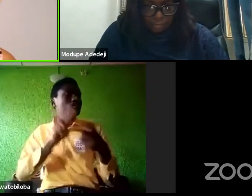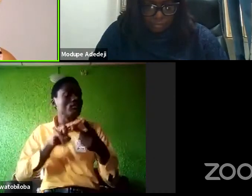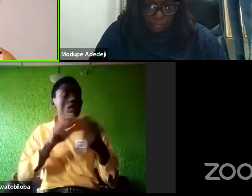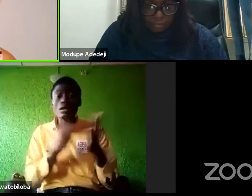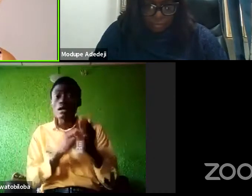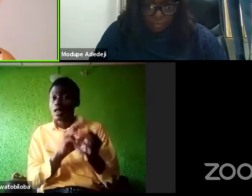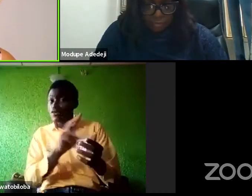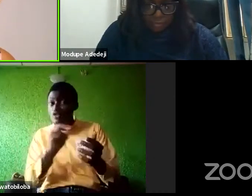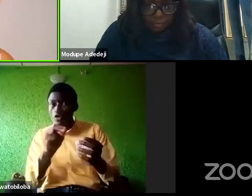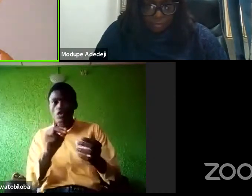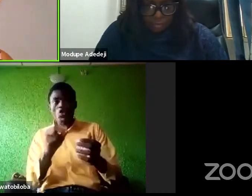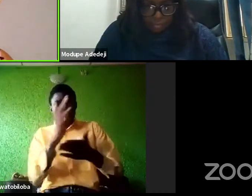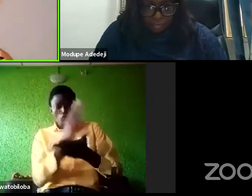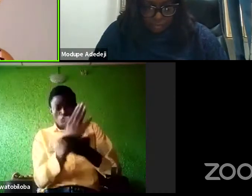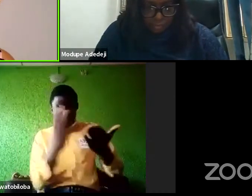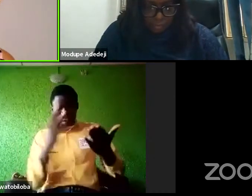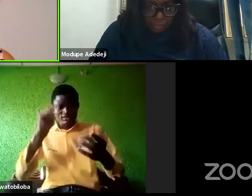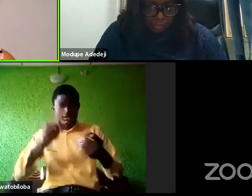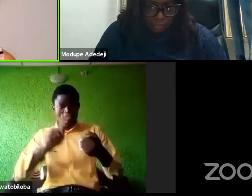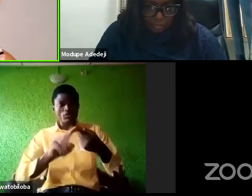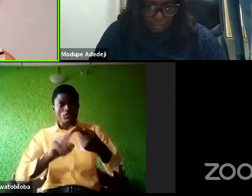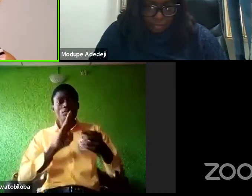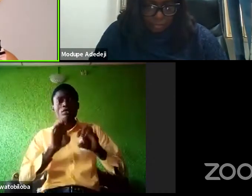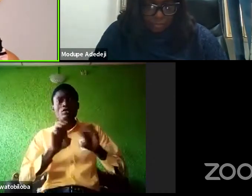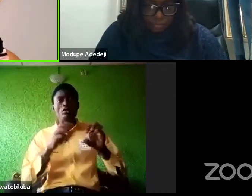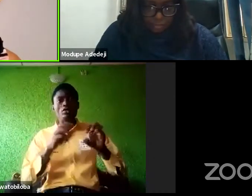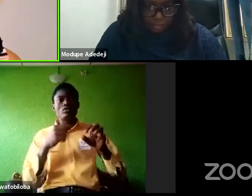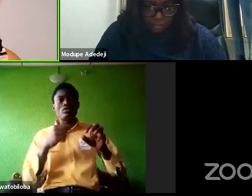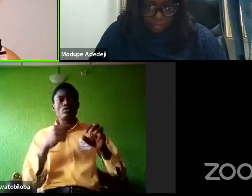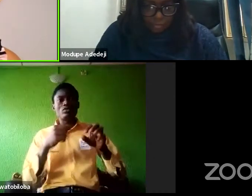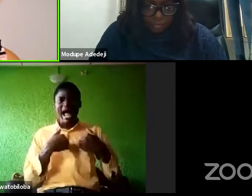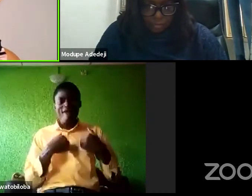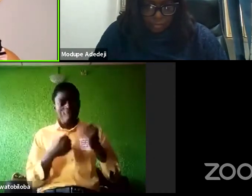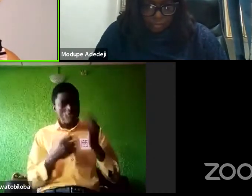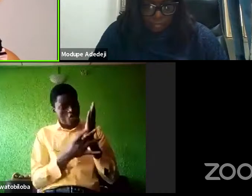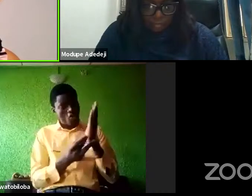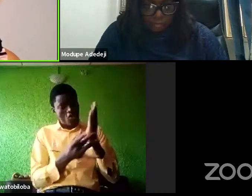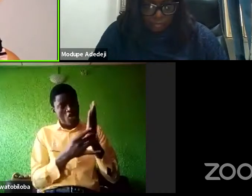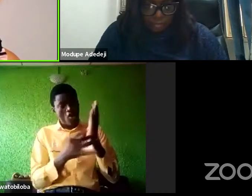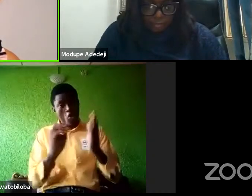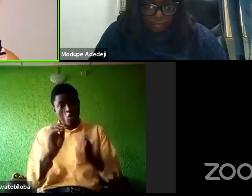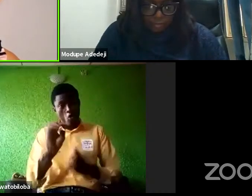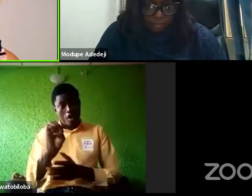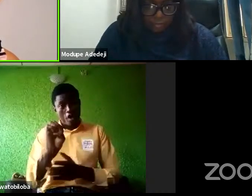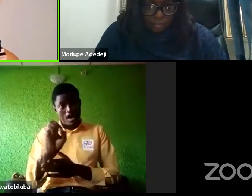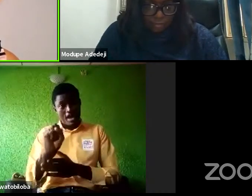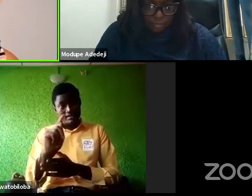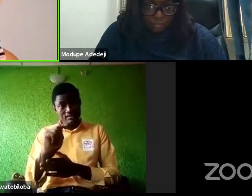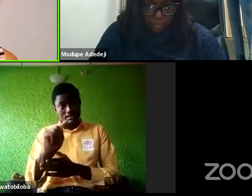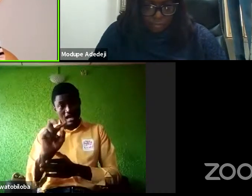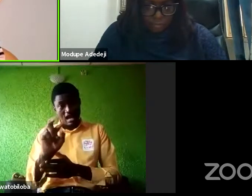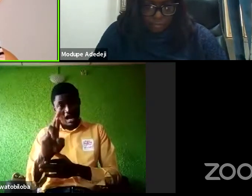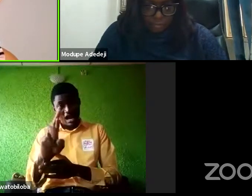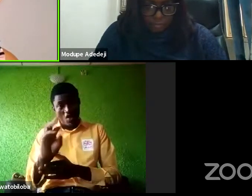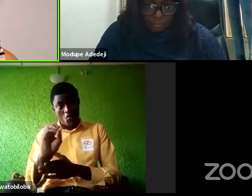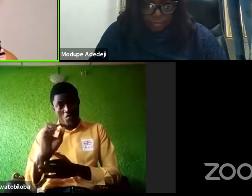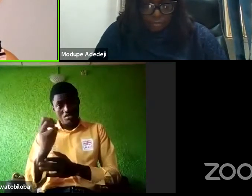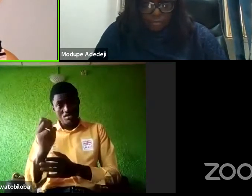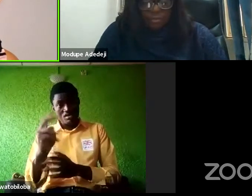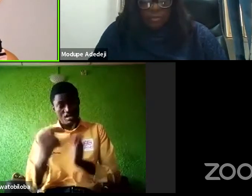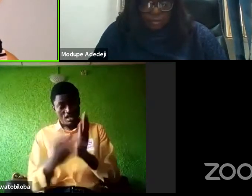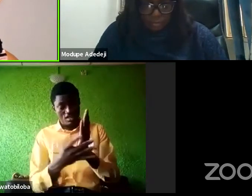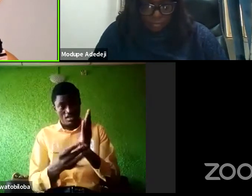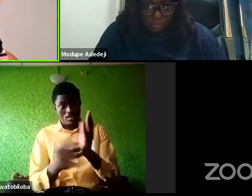and she even said that is estrogen lubricant. Okay, so when estrogen, I've also seen people in their 50s and all